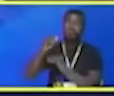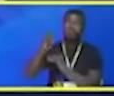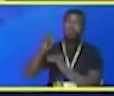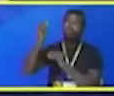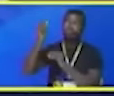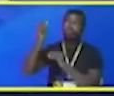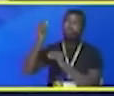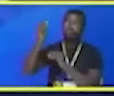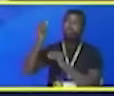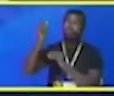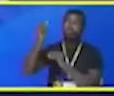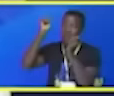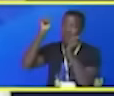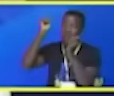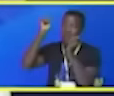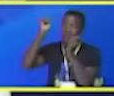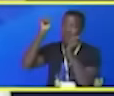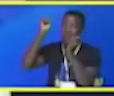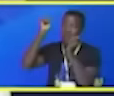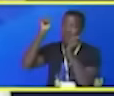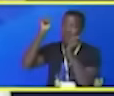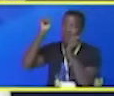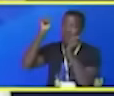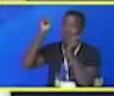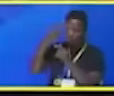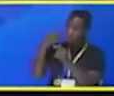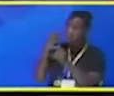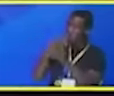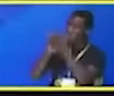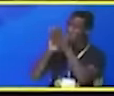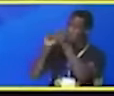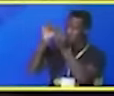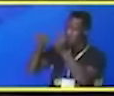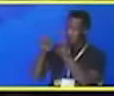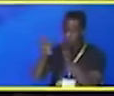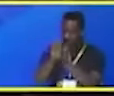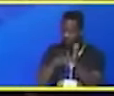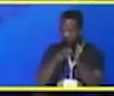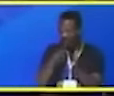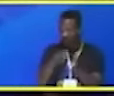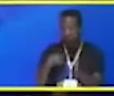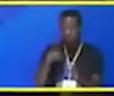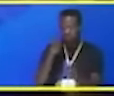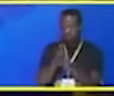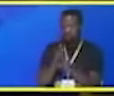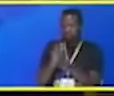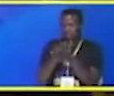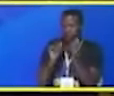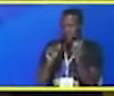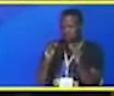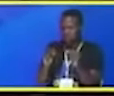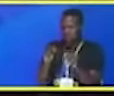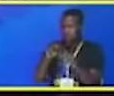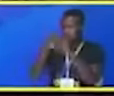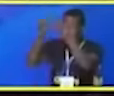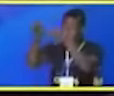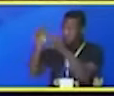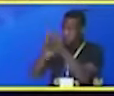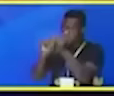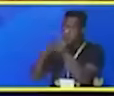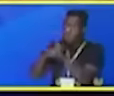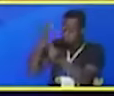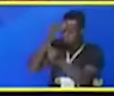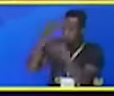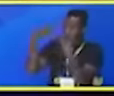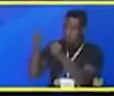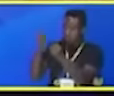known, and God wants to be known. I didn't just believe. I know whom I believe. And the Bible says,